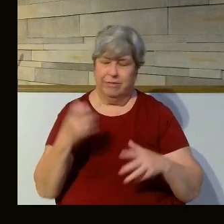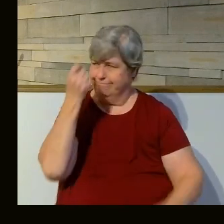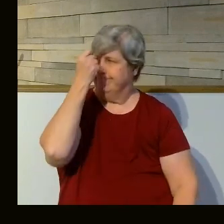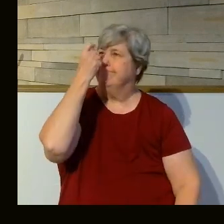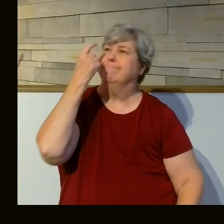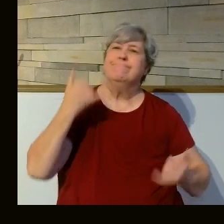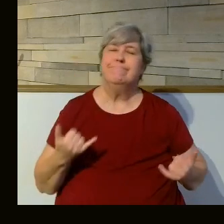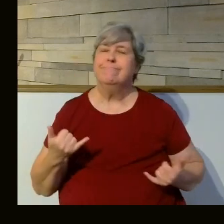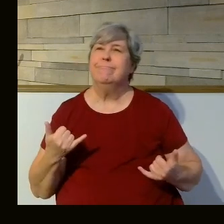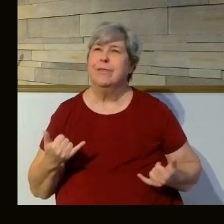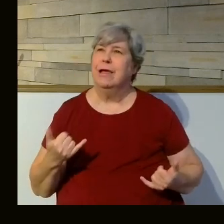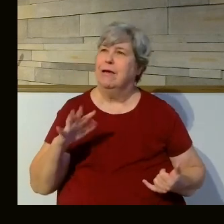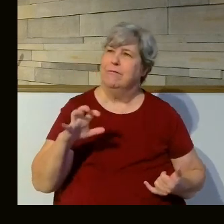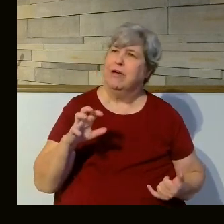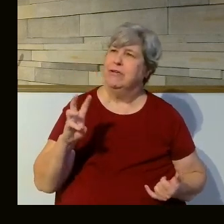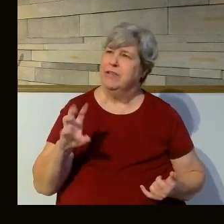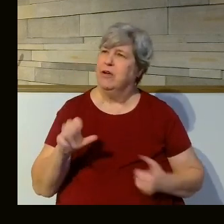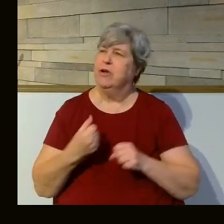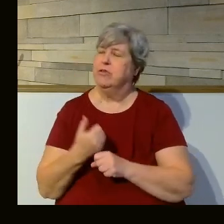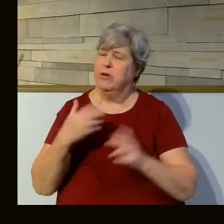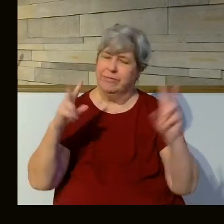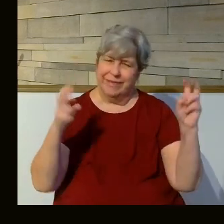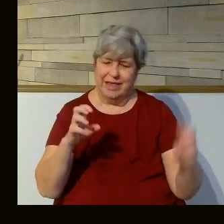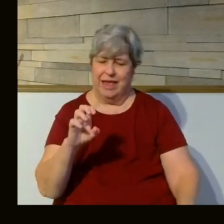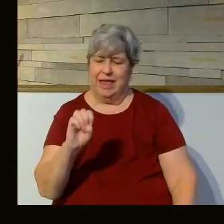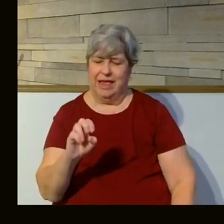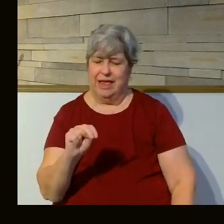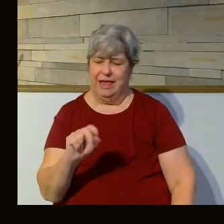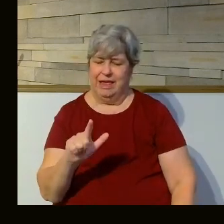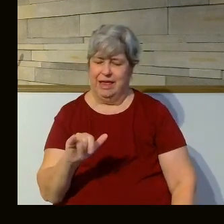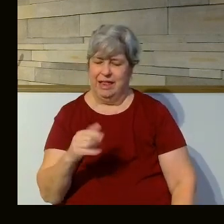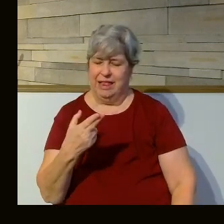Enlightenment, right? Back, 500, 600 years ago. We've gone through the Enlightenment. We know